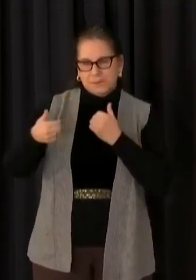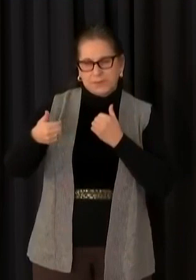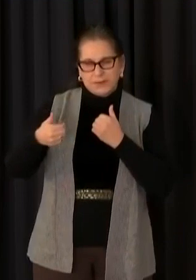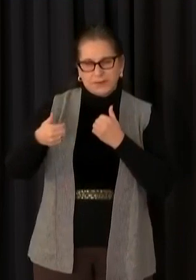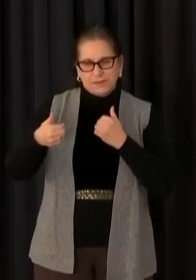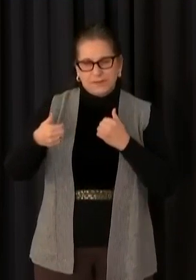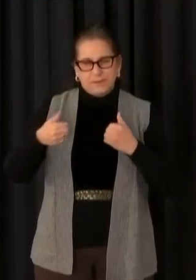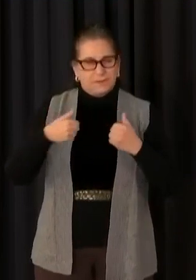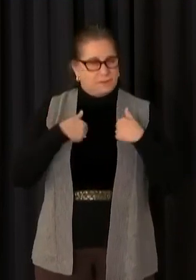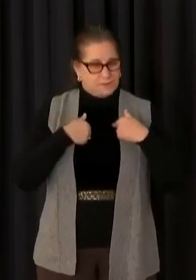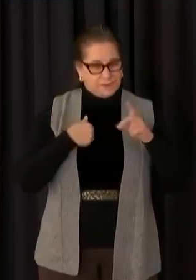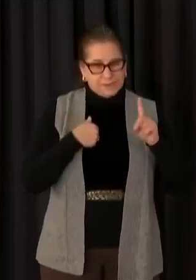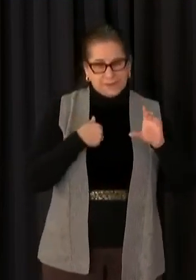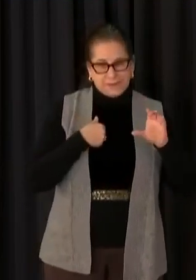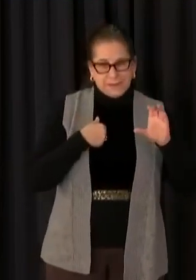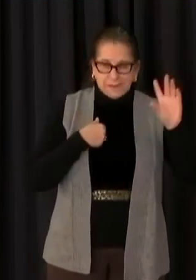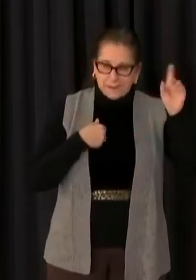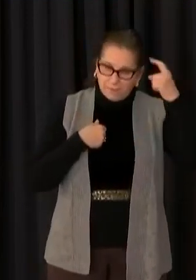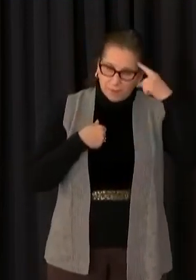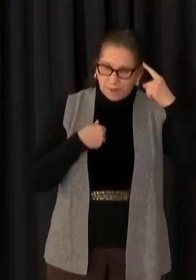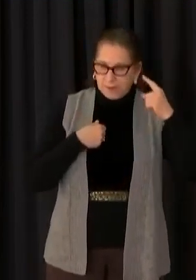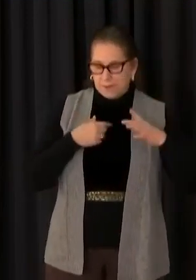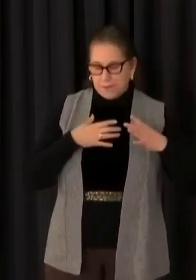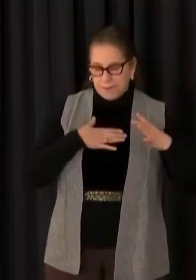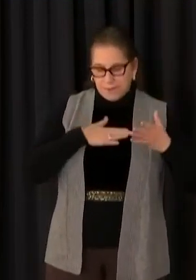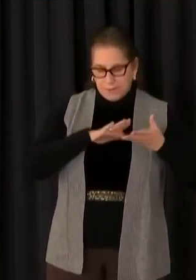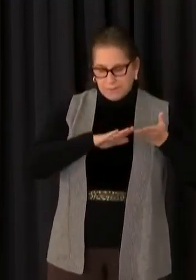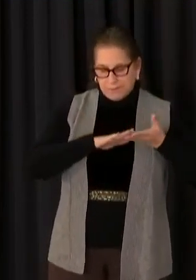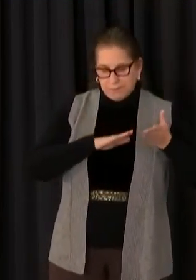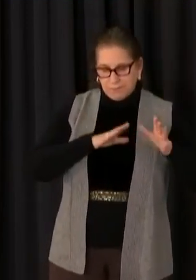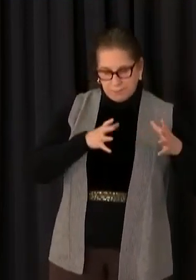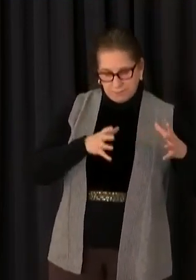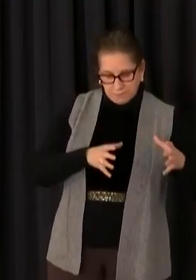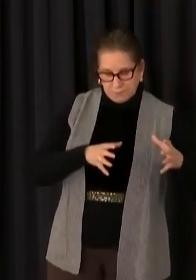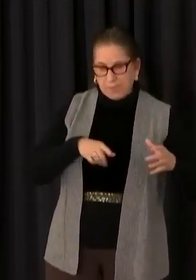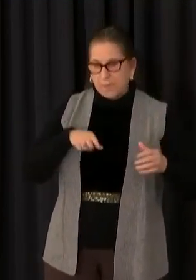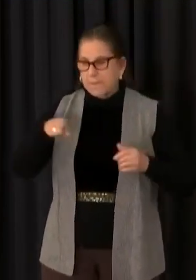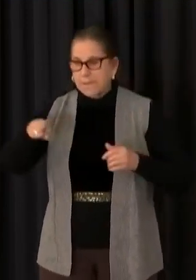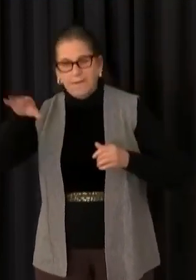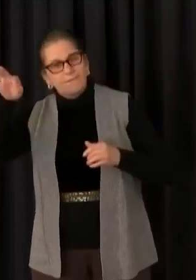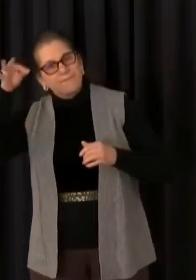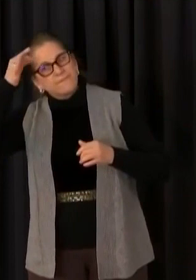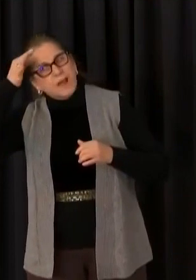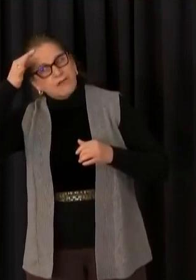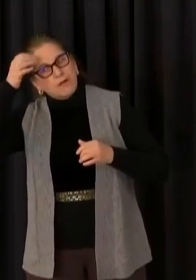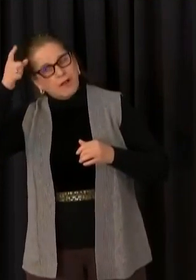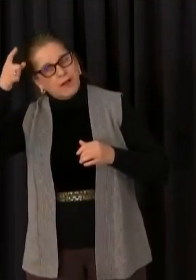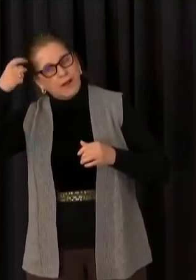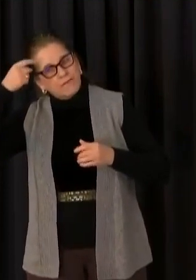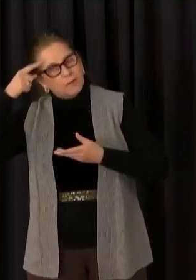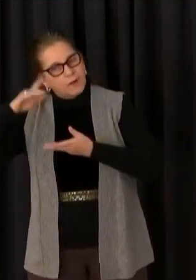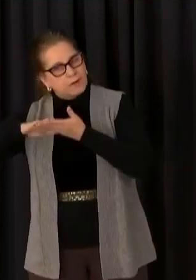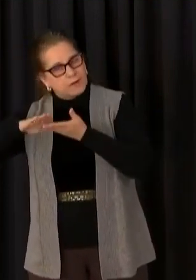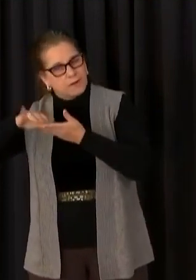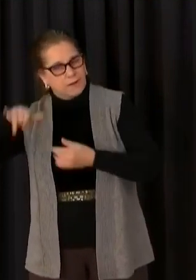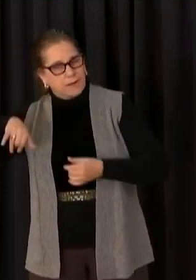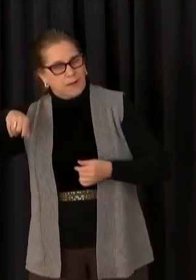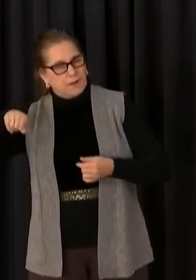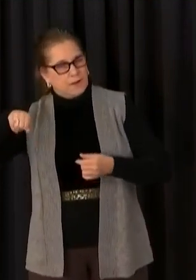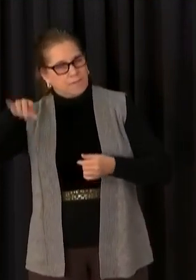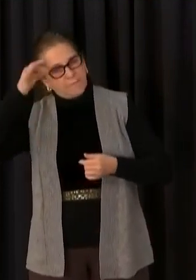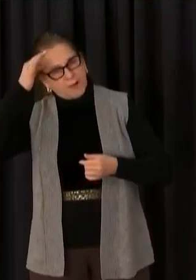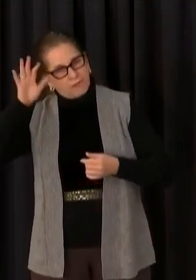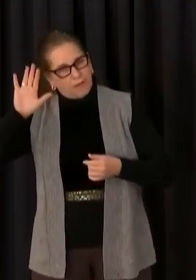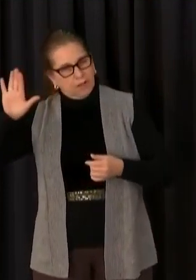they feel as if they are in a federal partnership and they have federal requirements to meet